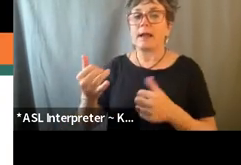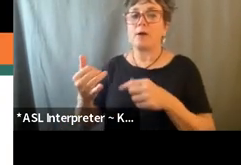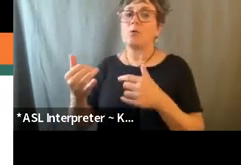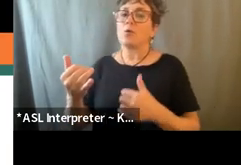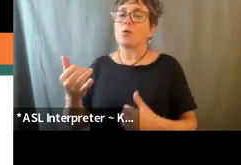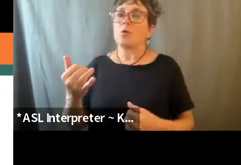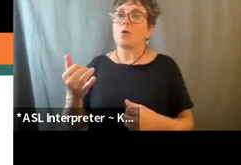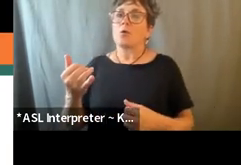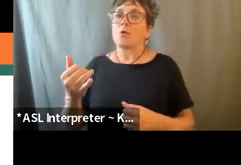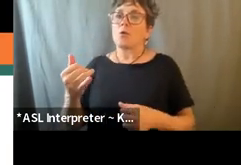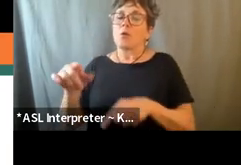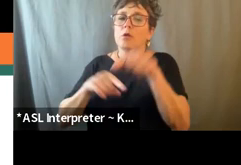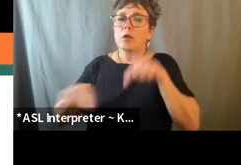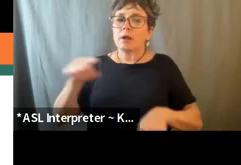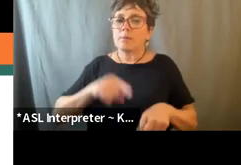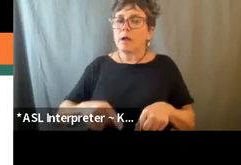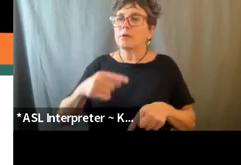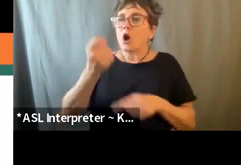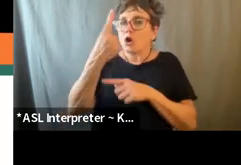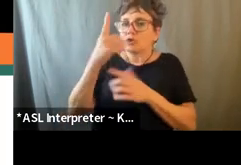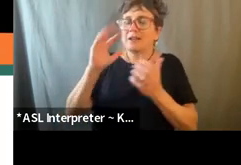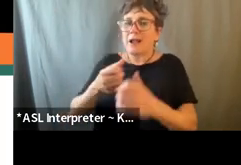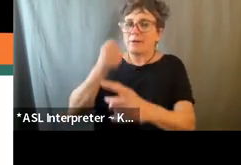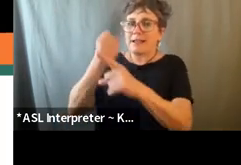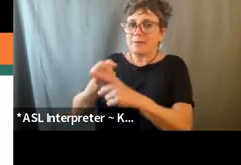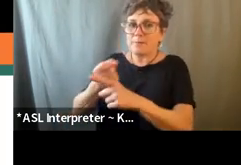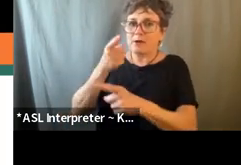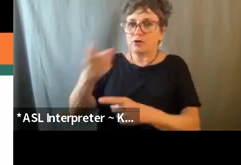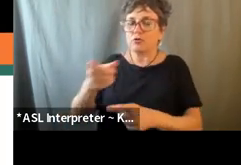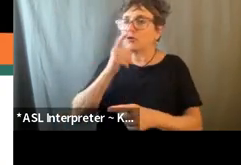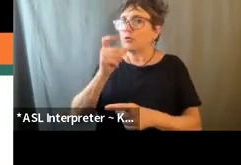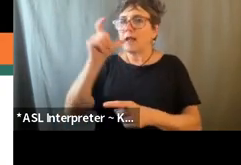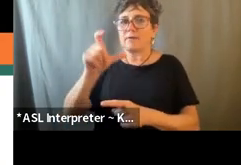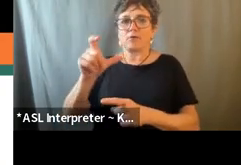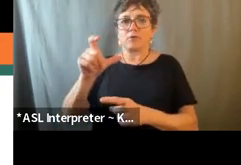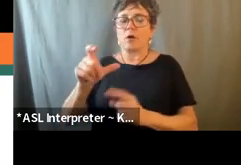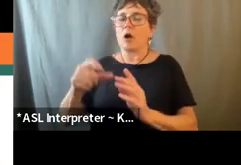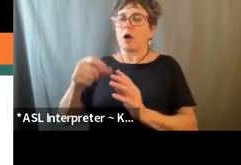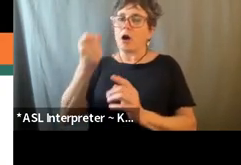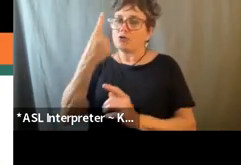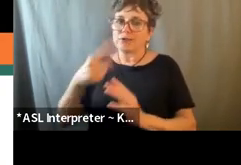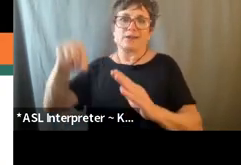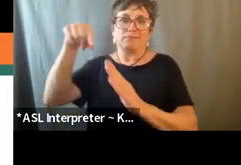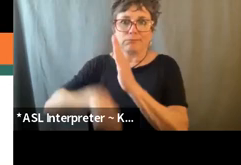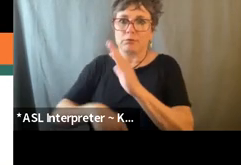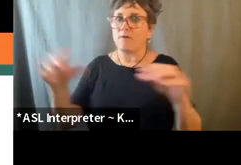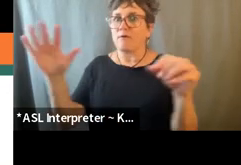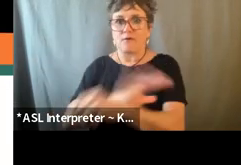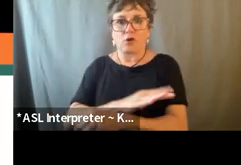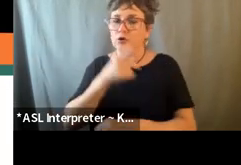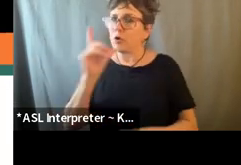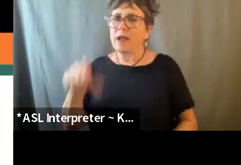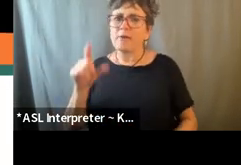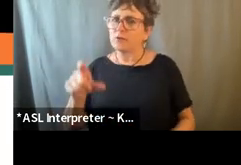how this impacts you without you having to take that extra time to understand it. And I think that can go, in a lot of